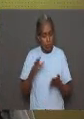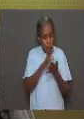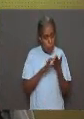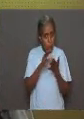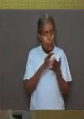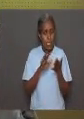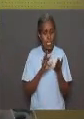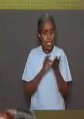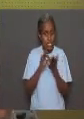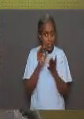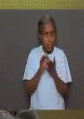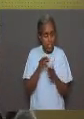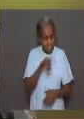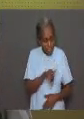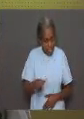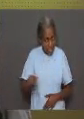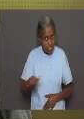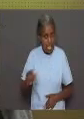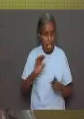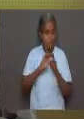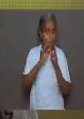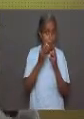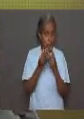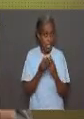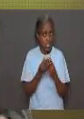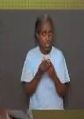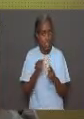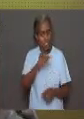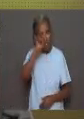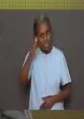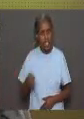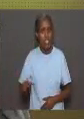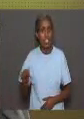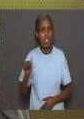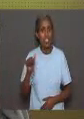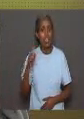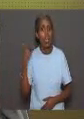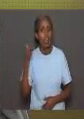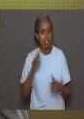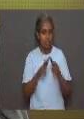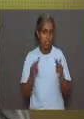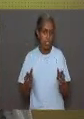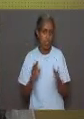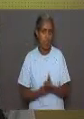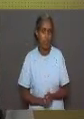numbers in the same manner as any other variable.